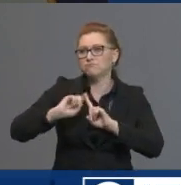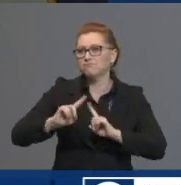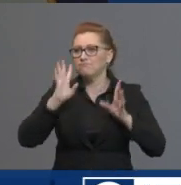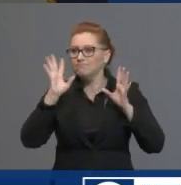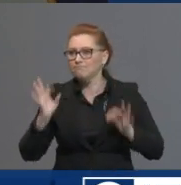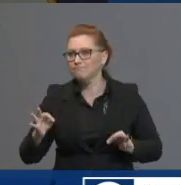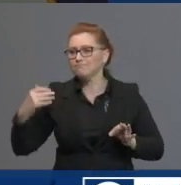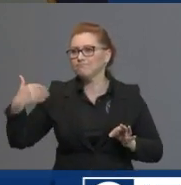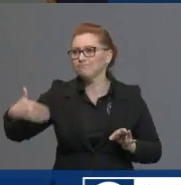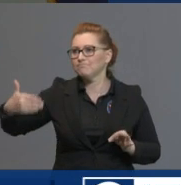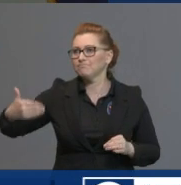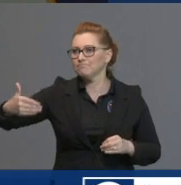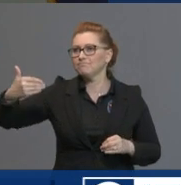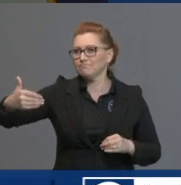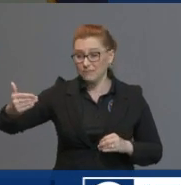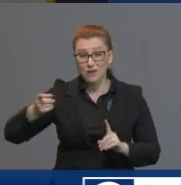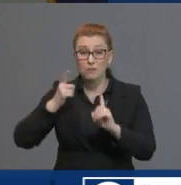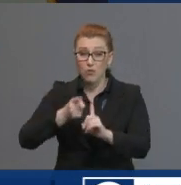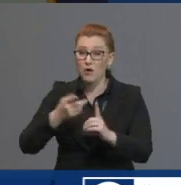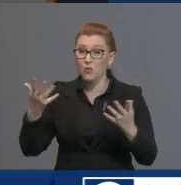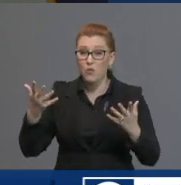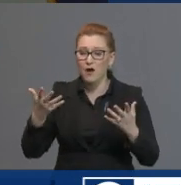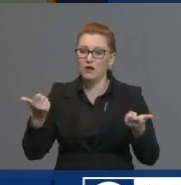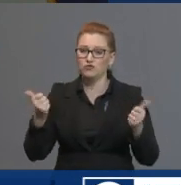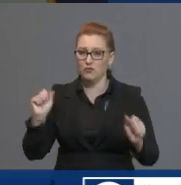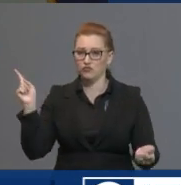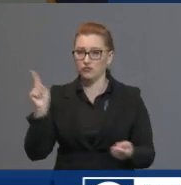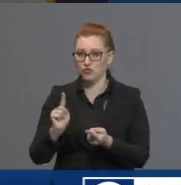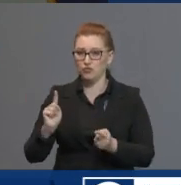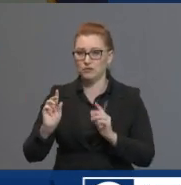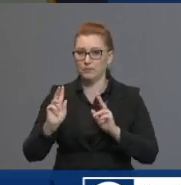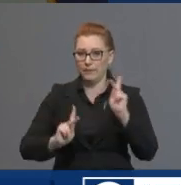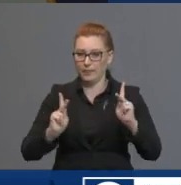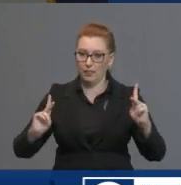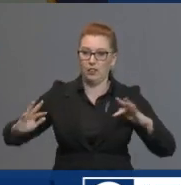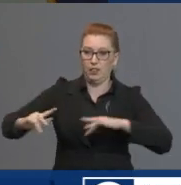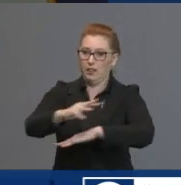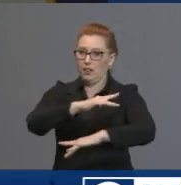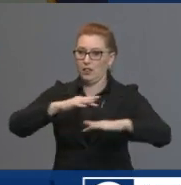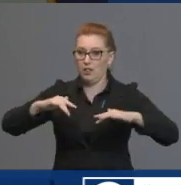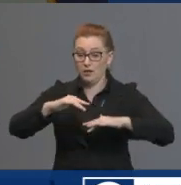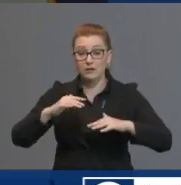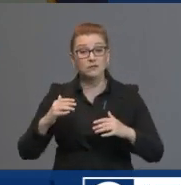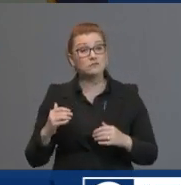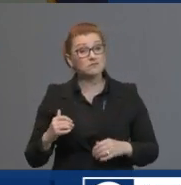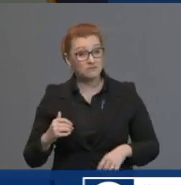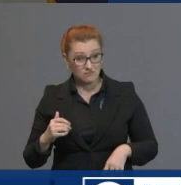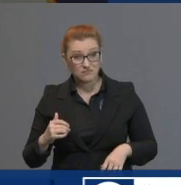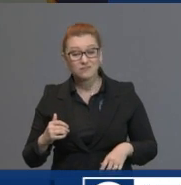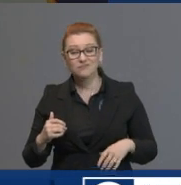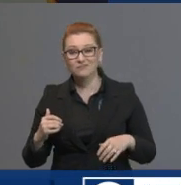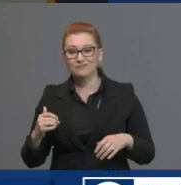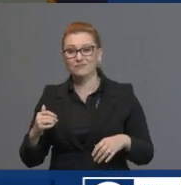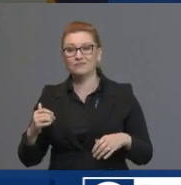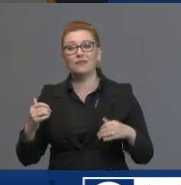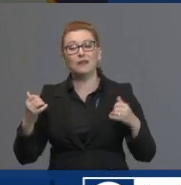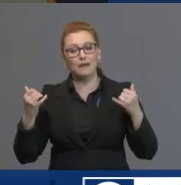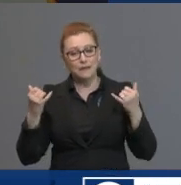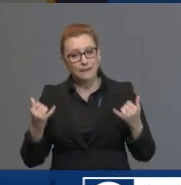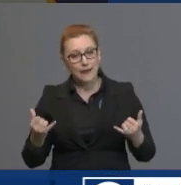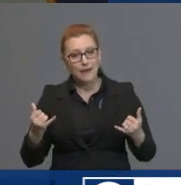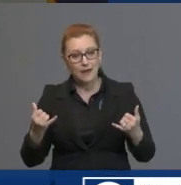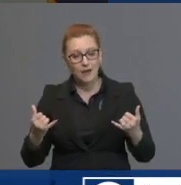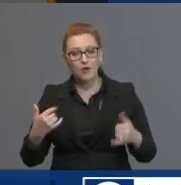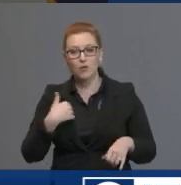made along the way. Today we have to focus on where there are those gatherings in what would be